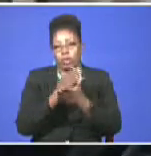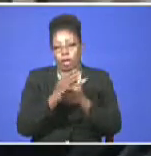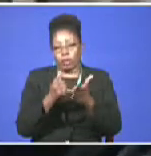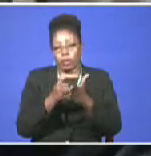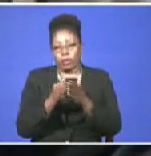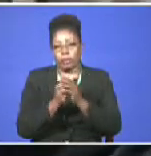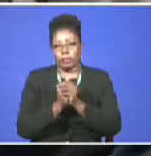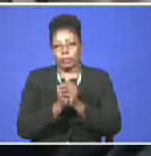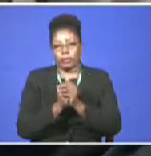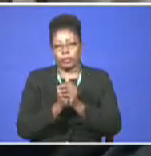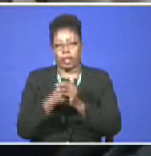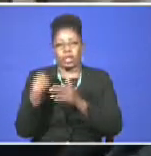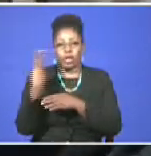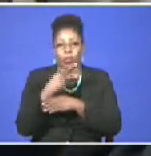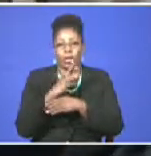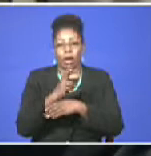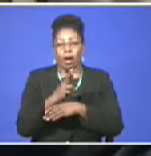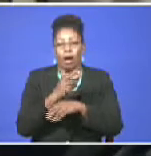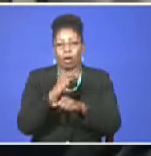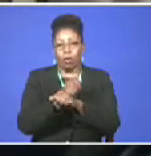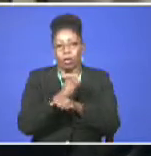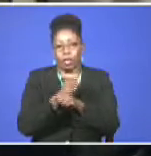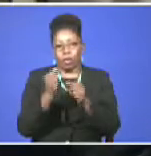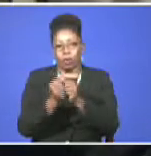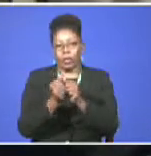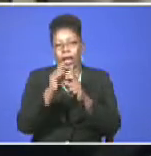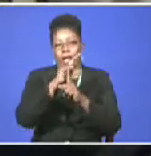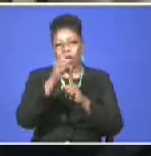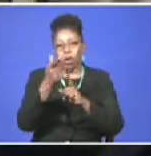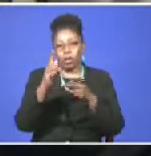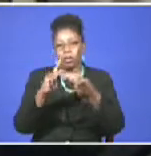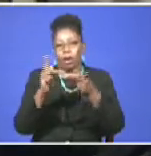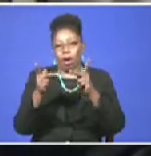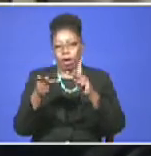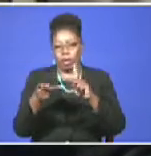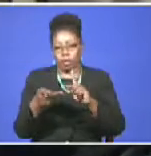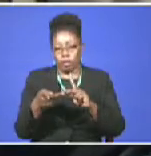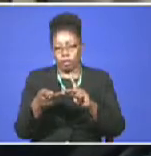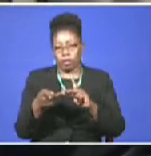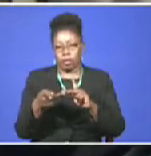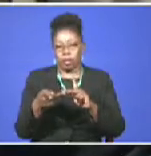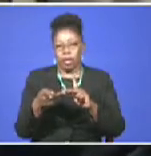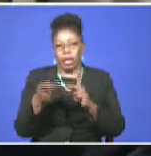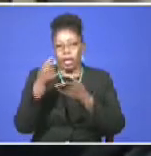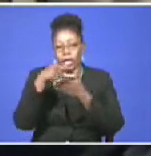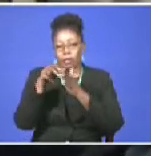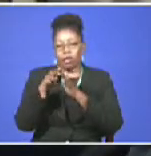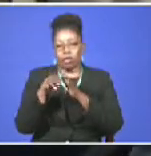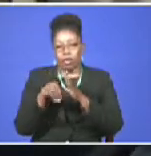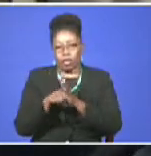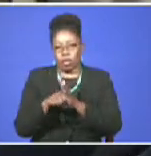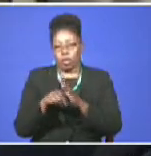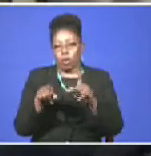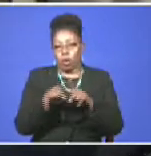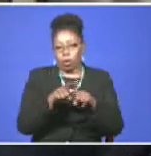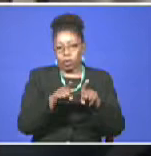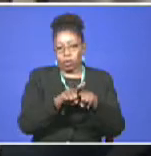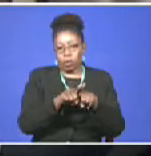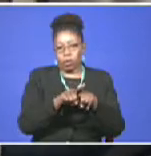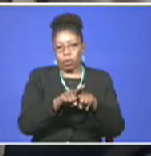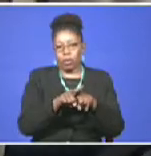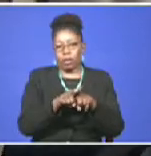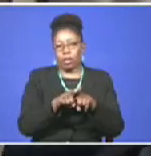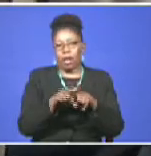doing is we are networking with all of our local partner agencies, with immigration, as well as